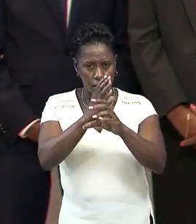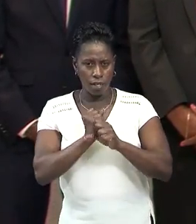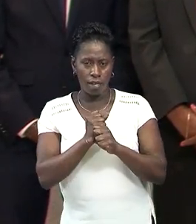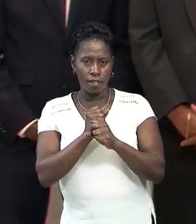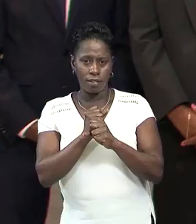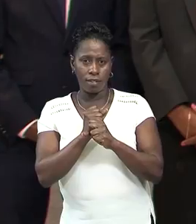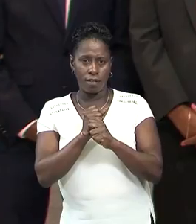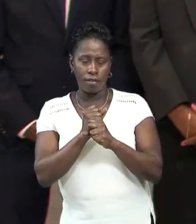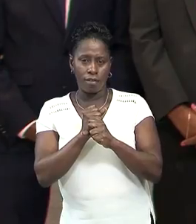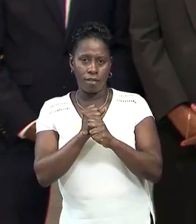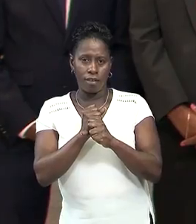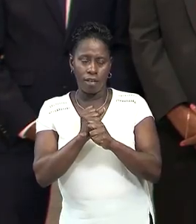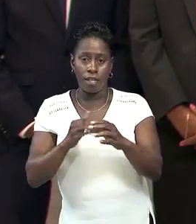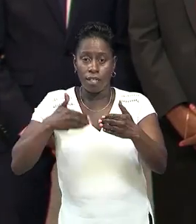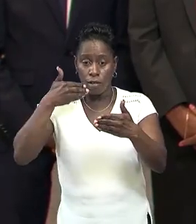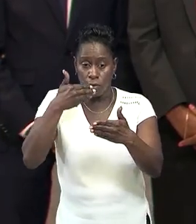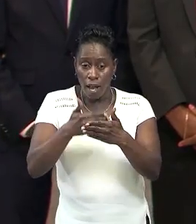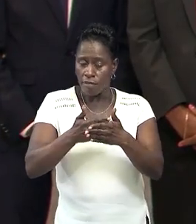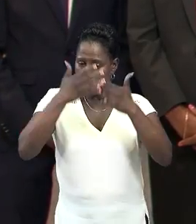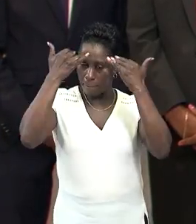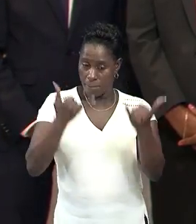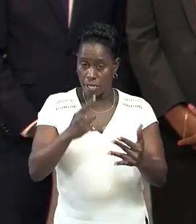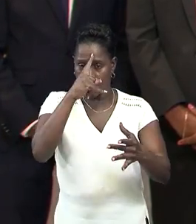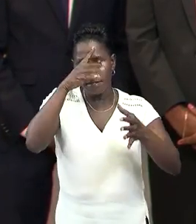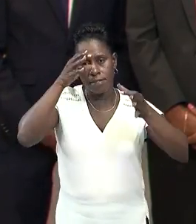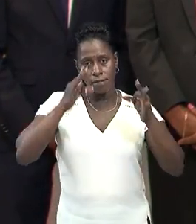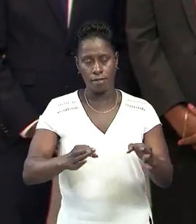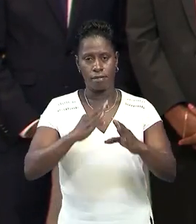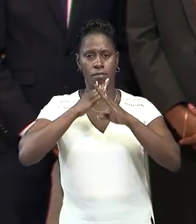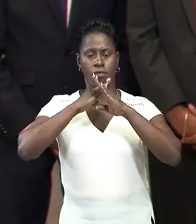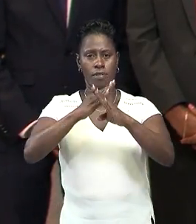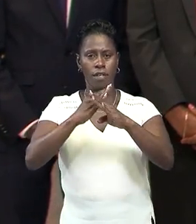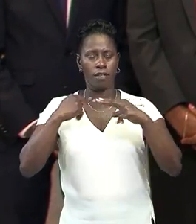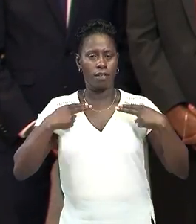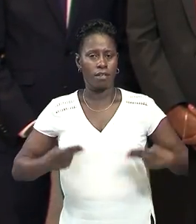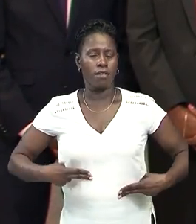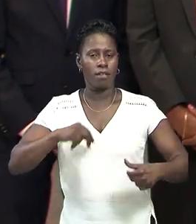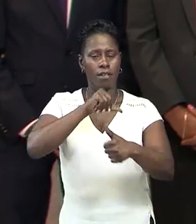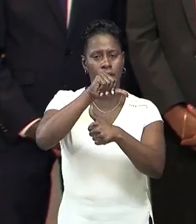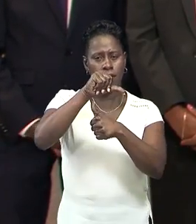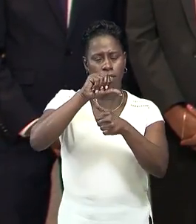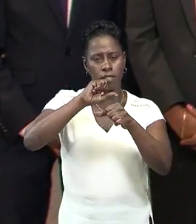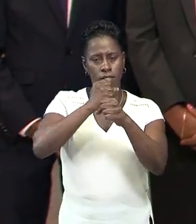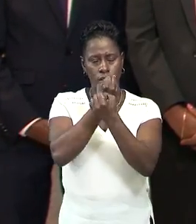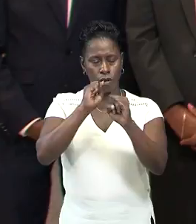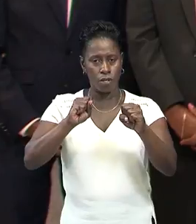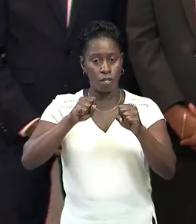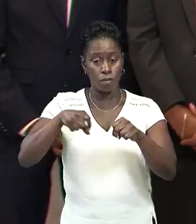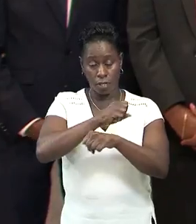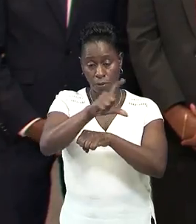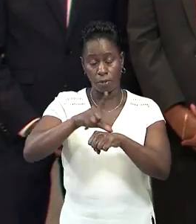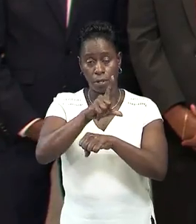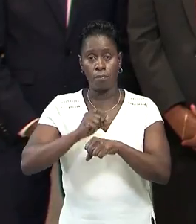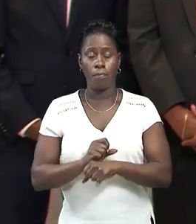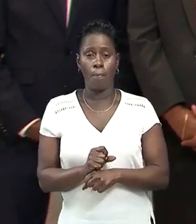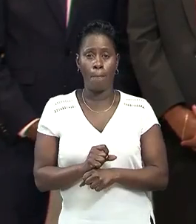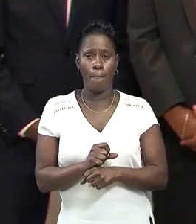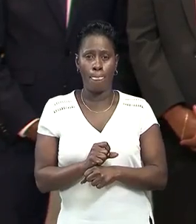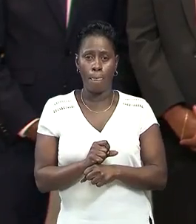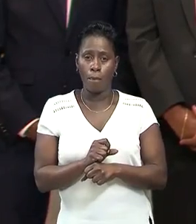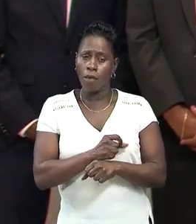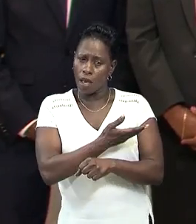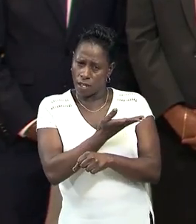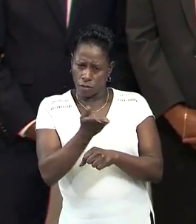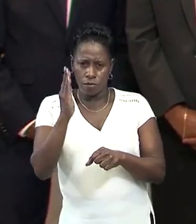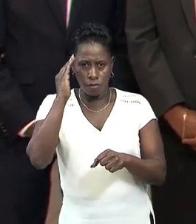at the following specific immediate decisions to protect the health and security of our nation. As you